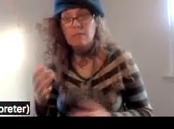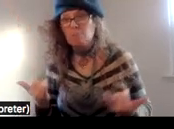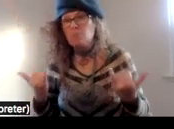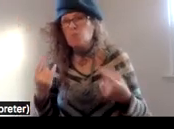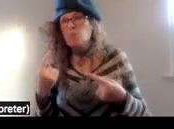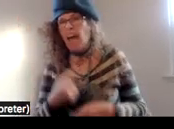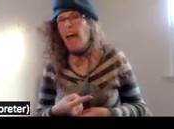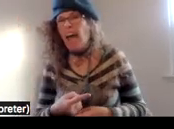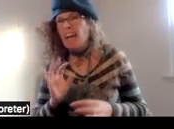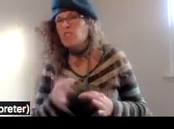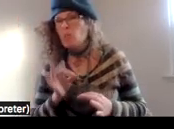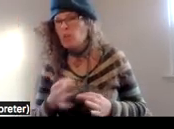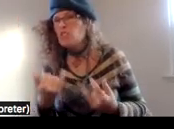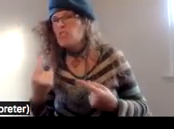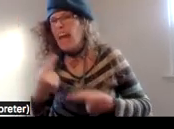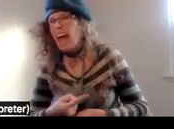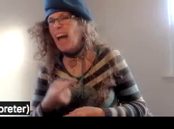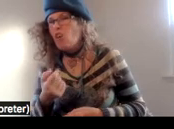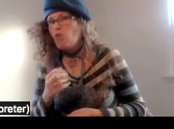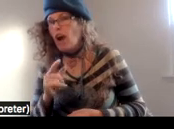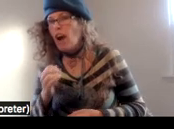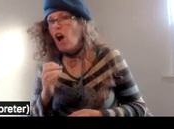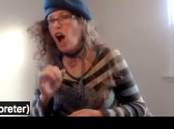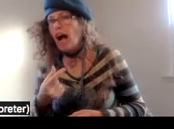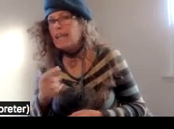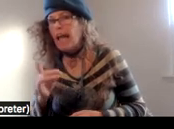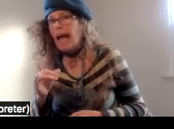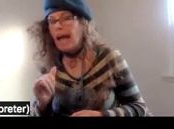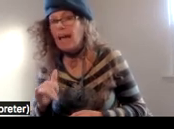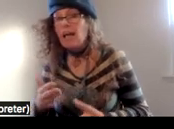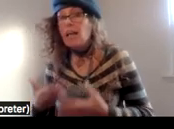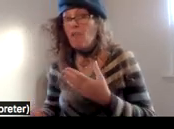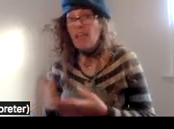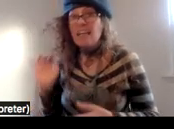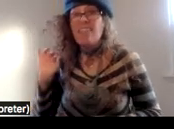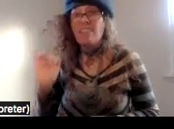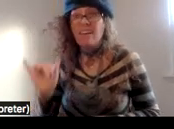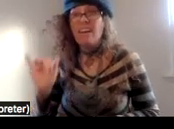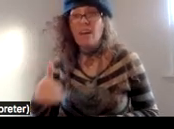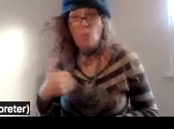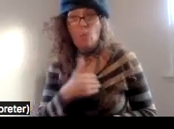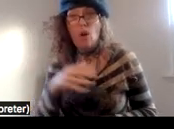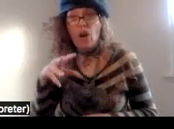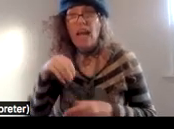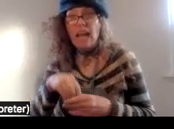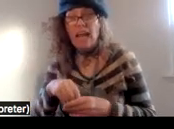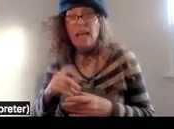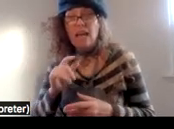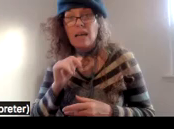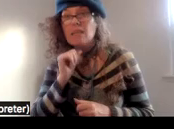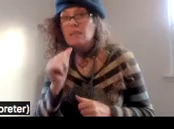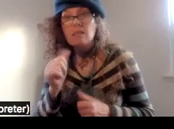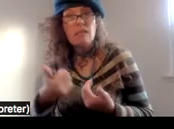but nonetheless i'm just saying this is what we're in so do not sort of distance